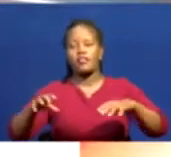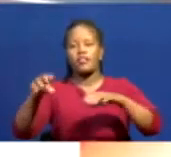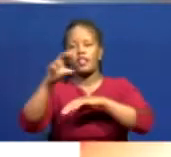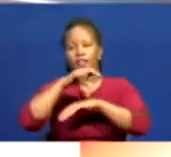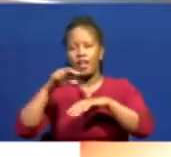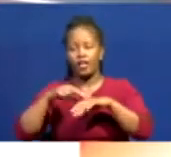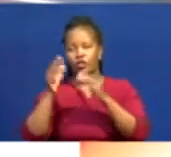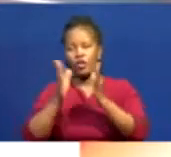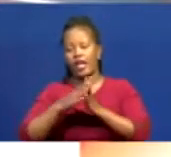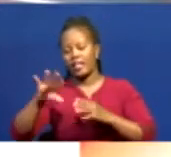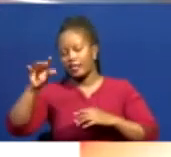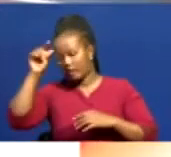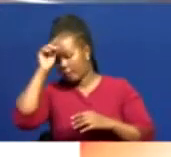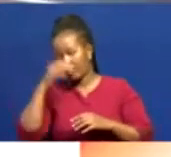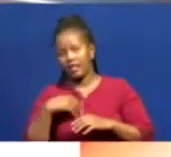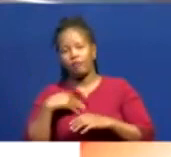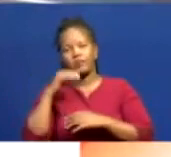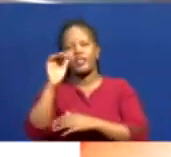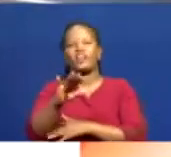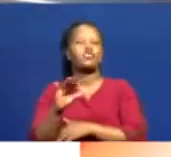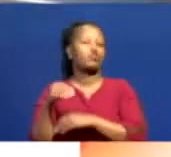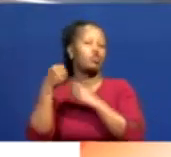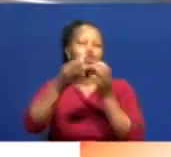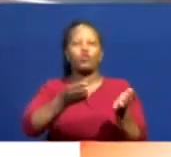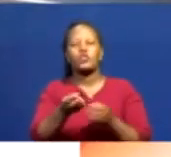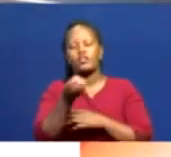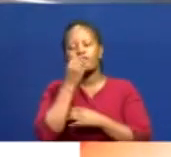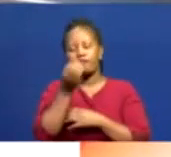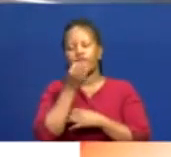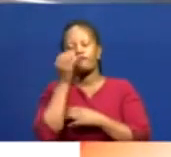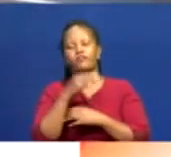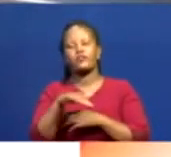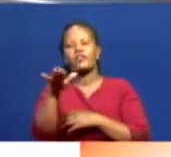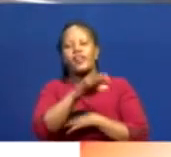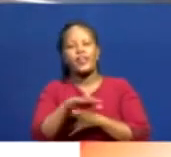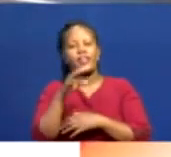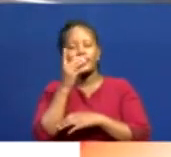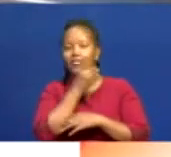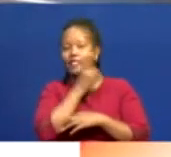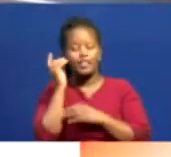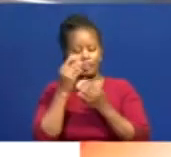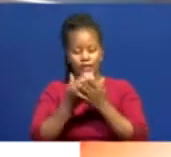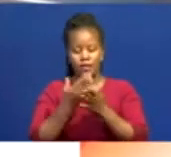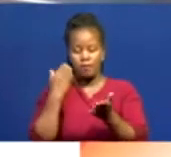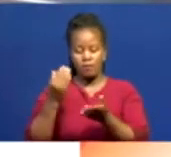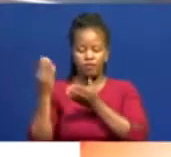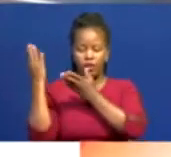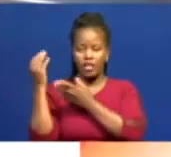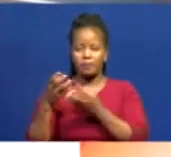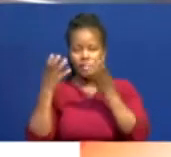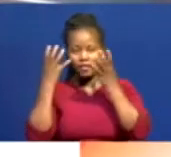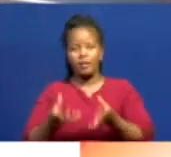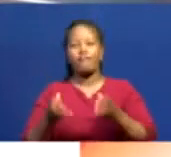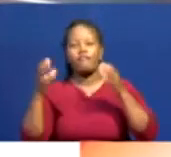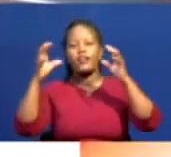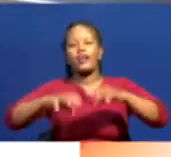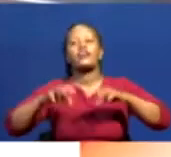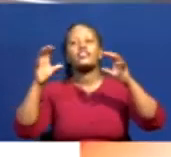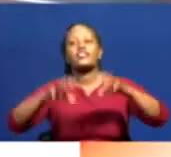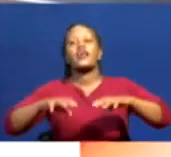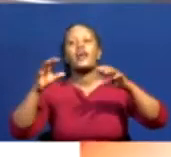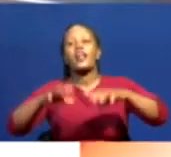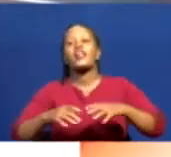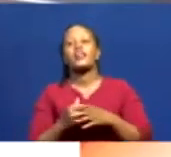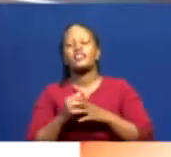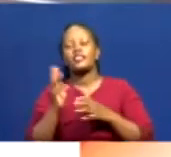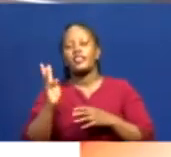has been urged to avail relief food in time to Asal counties ahead of the expected El Nino rains. Now, Fafi Member of Parliament, that